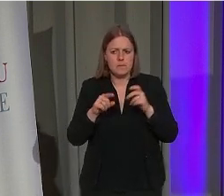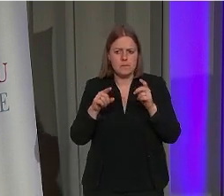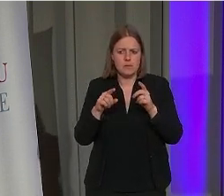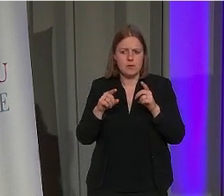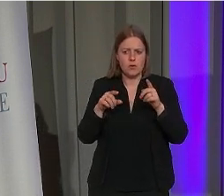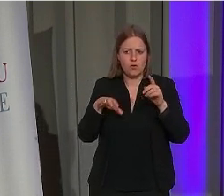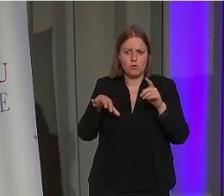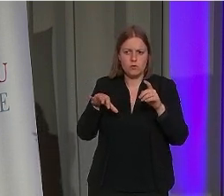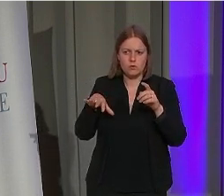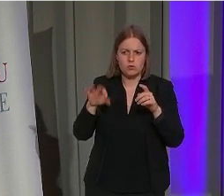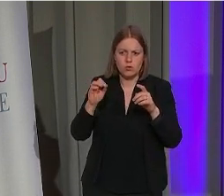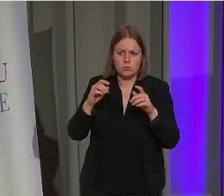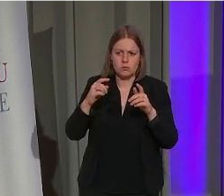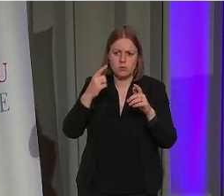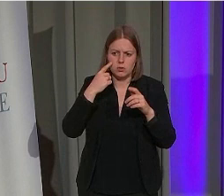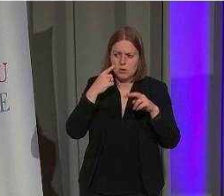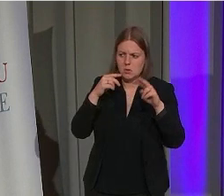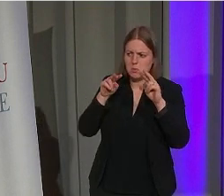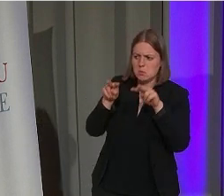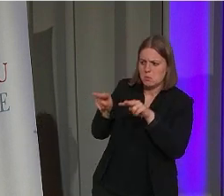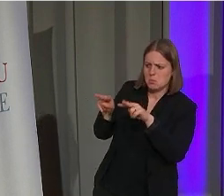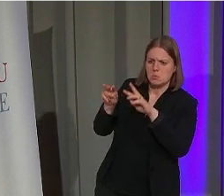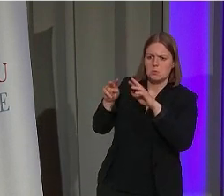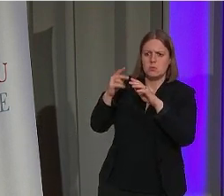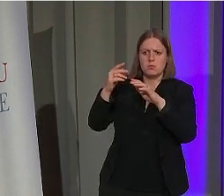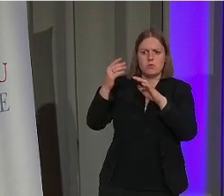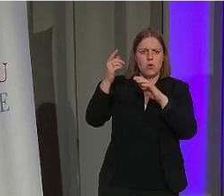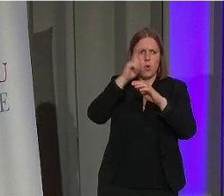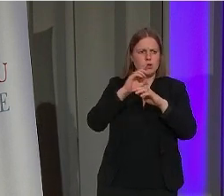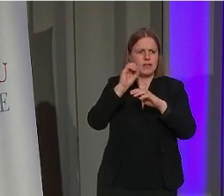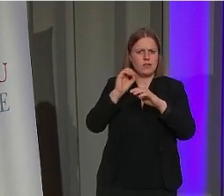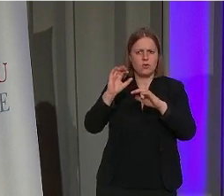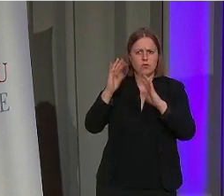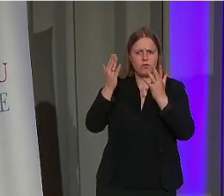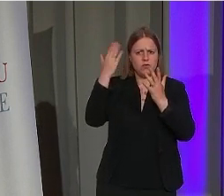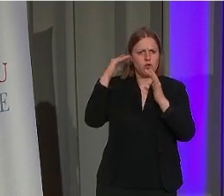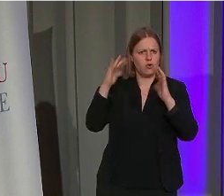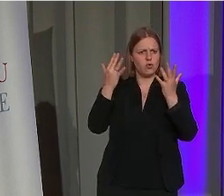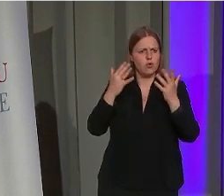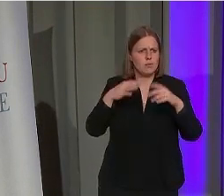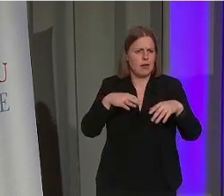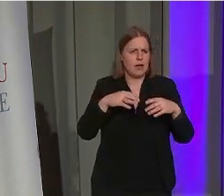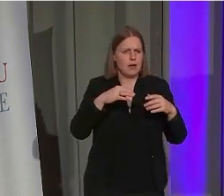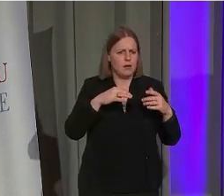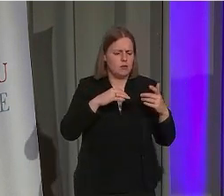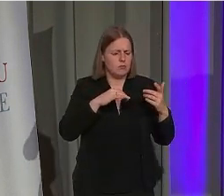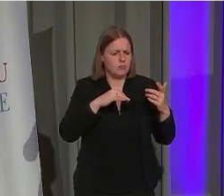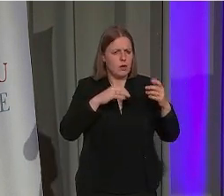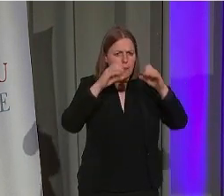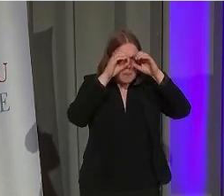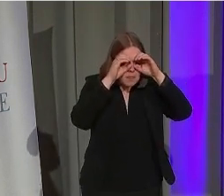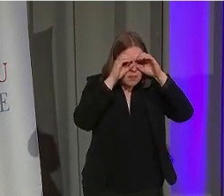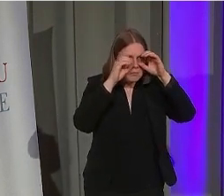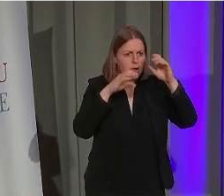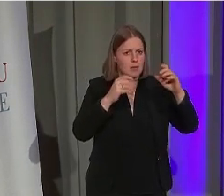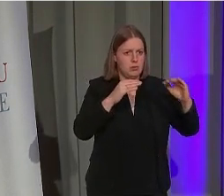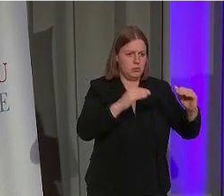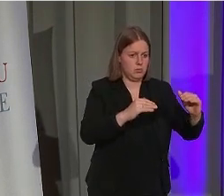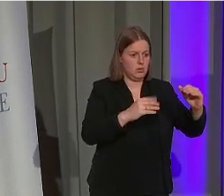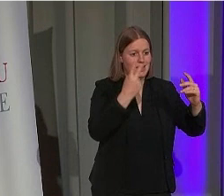disability. Viewing elements are provided at different heights, so